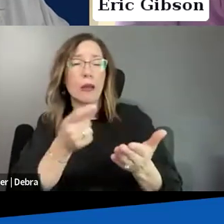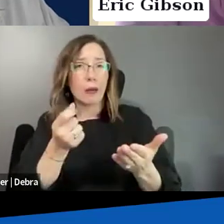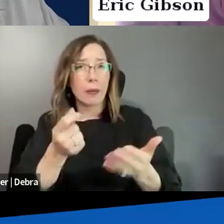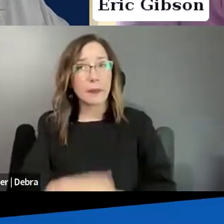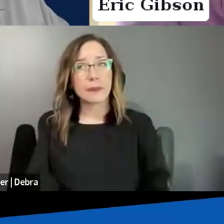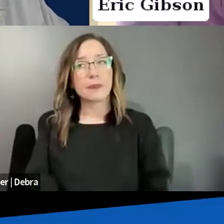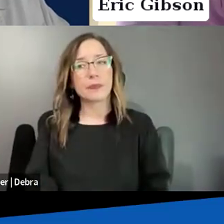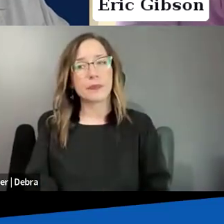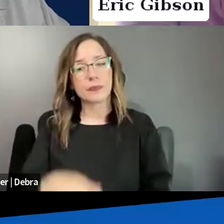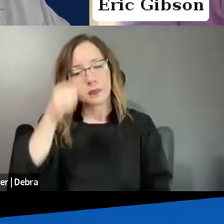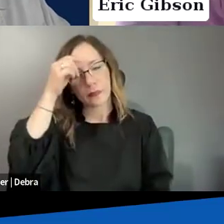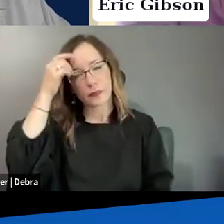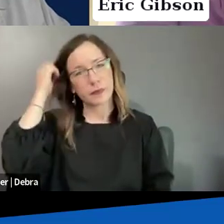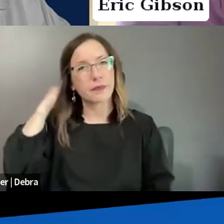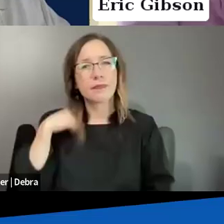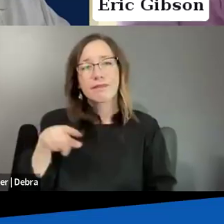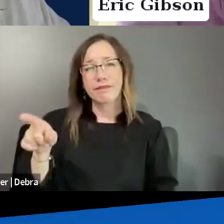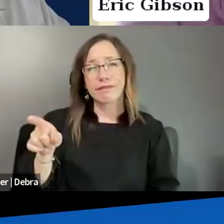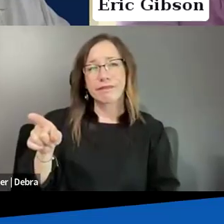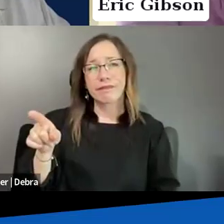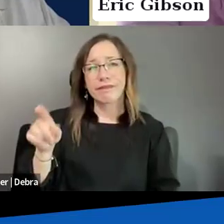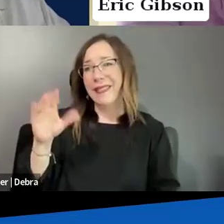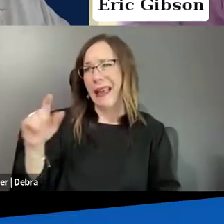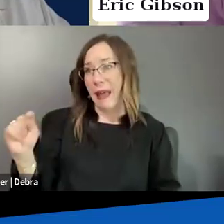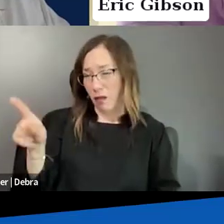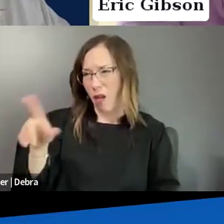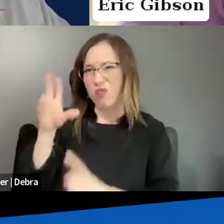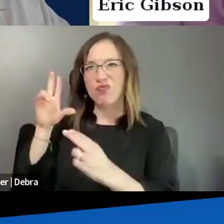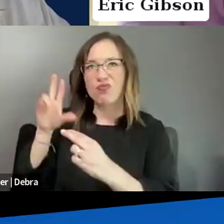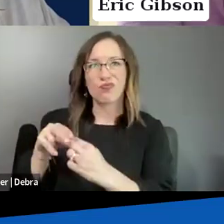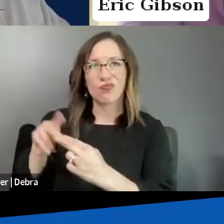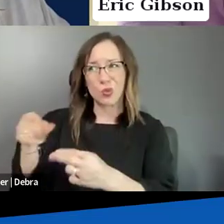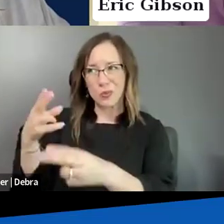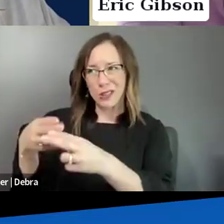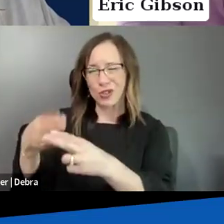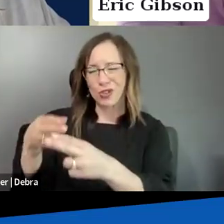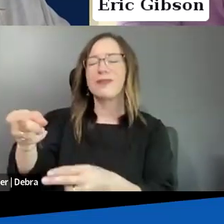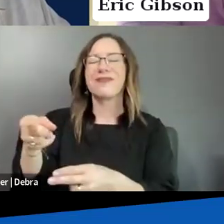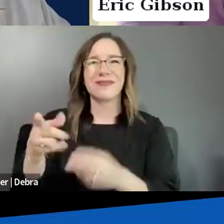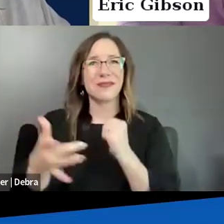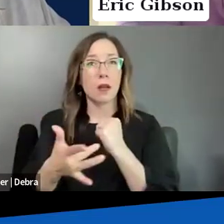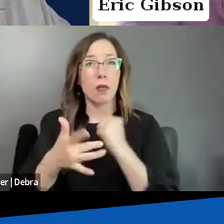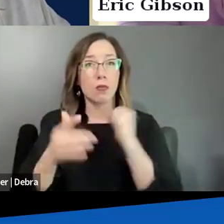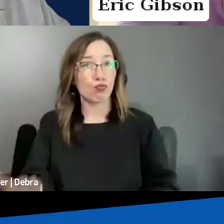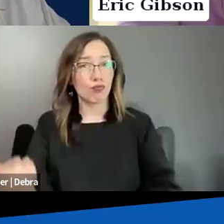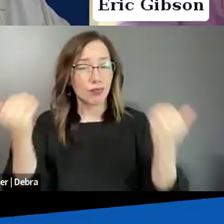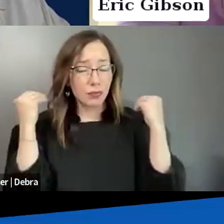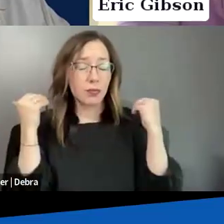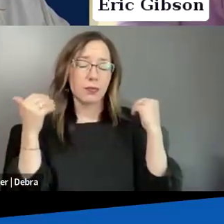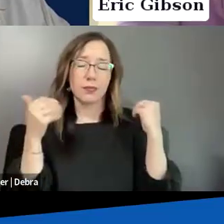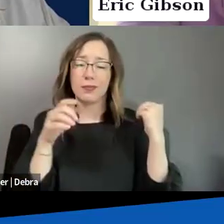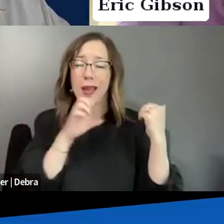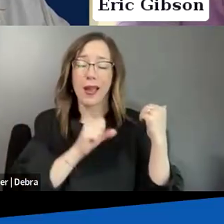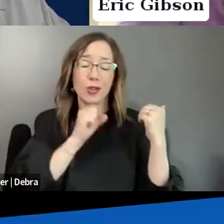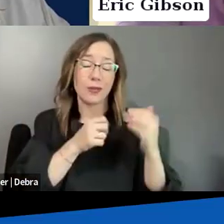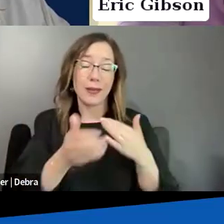Can I piggyback off what Eric was saying? Like the technology feels overwhelming. I think that's about aging, no matter whether